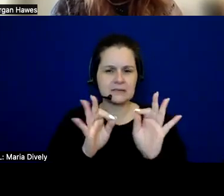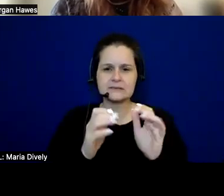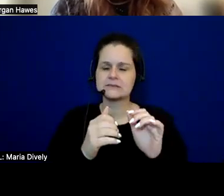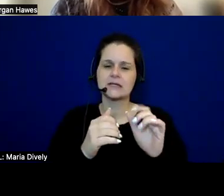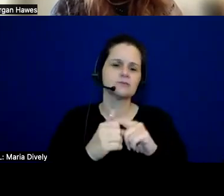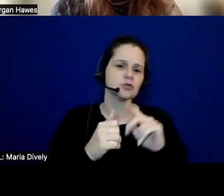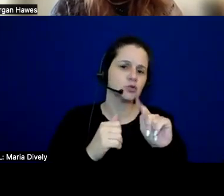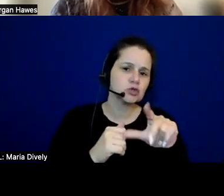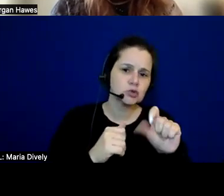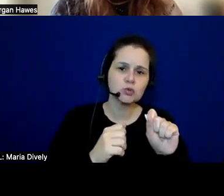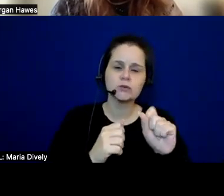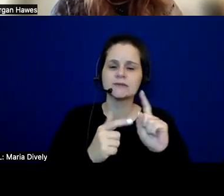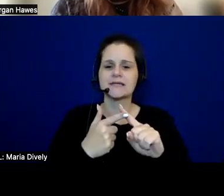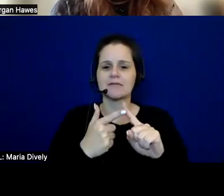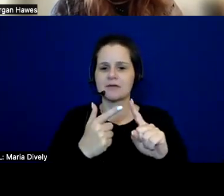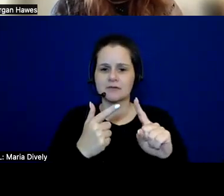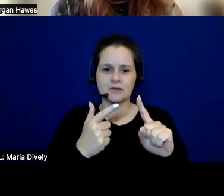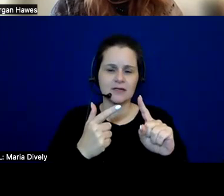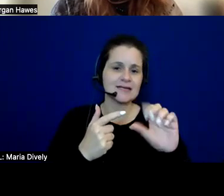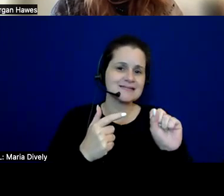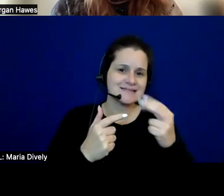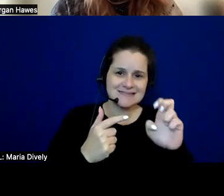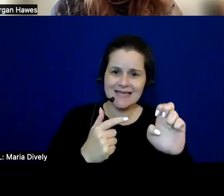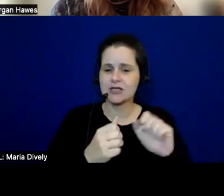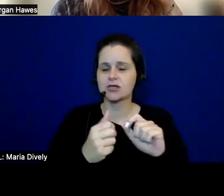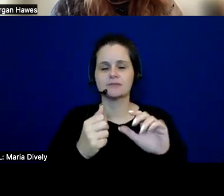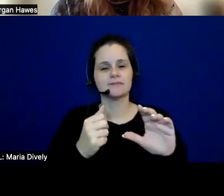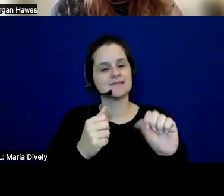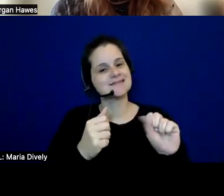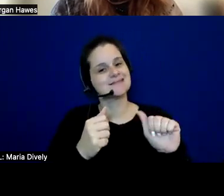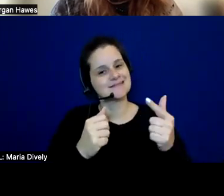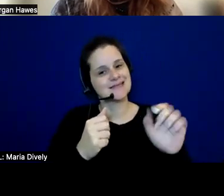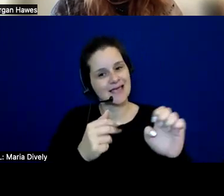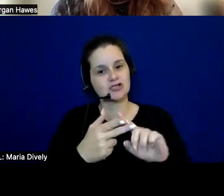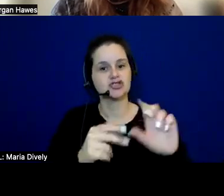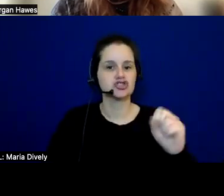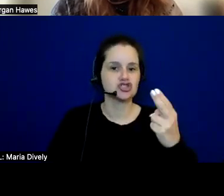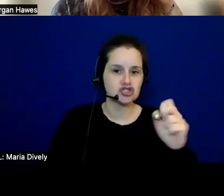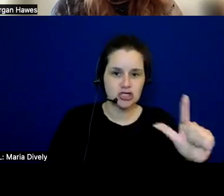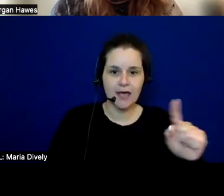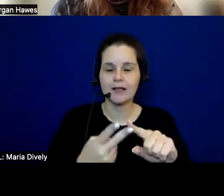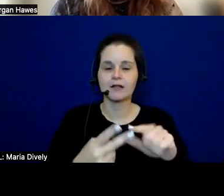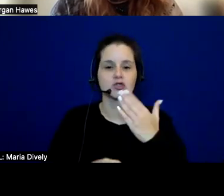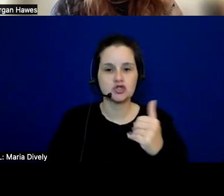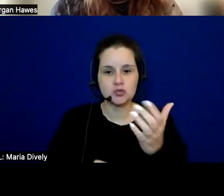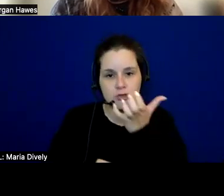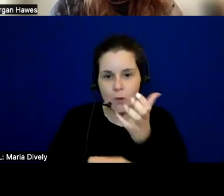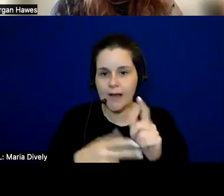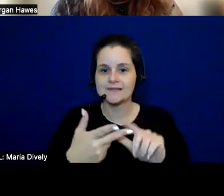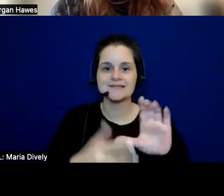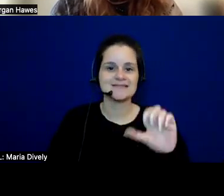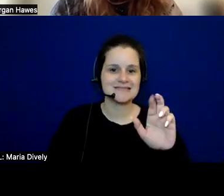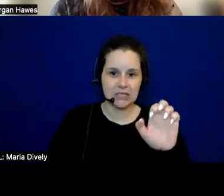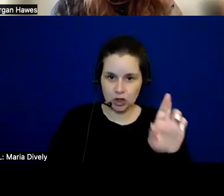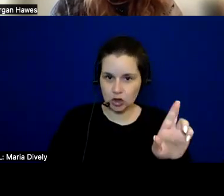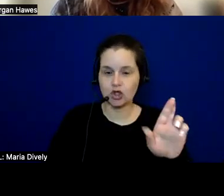giving them a shell, giving them sage, sweetgrass, cedar. So every time we went into